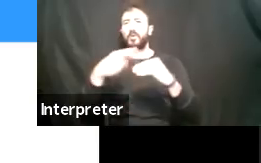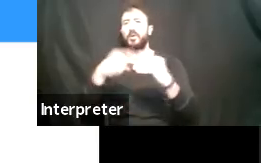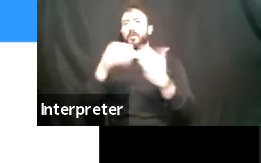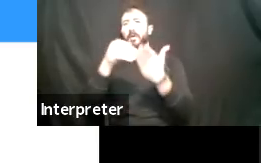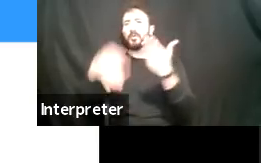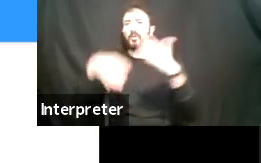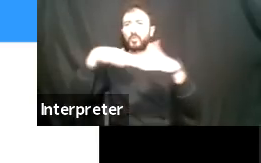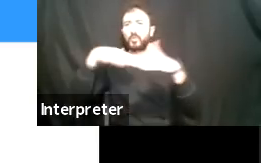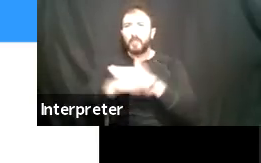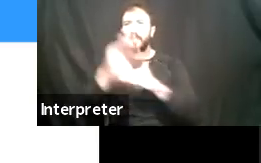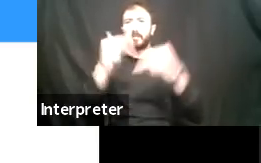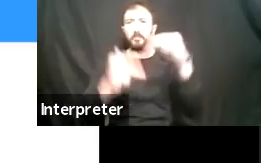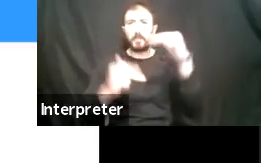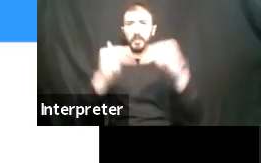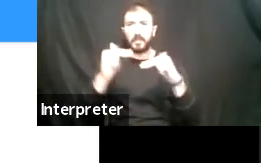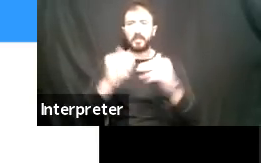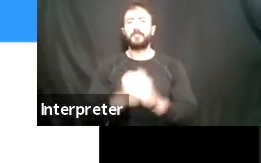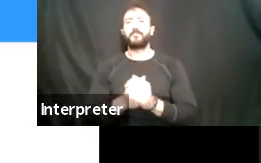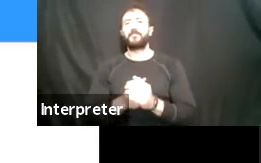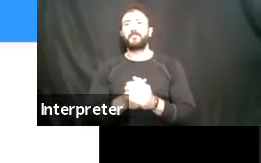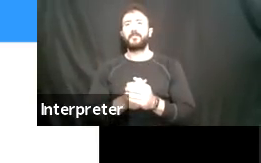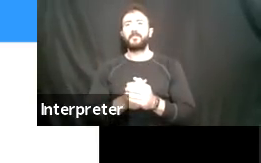in the chat box, I can tell that